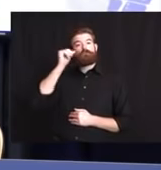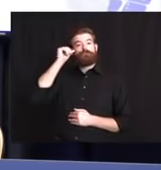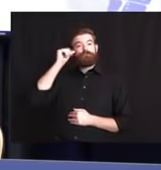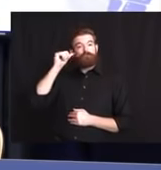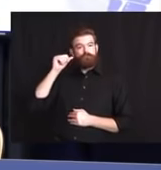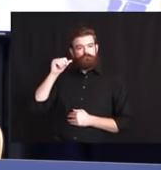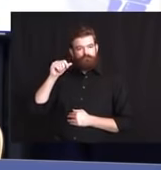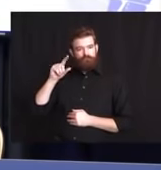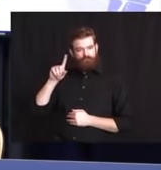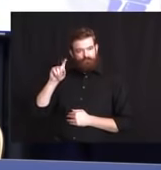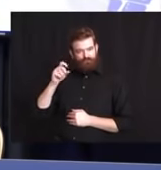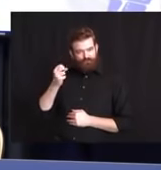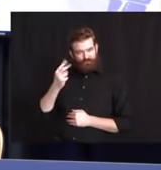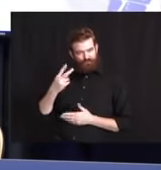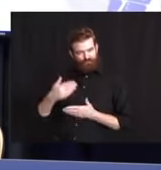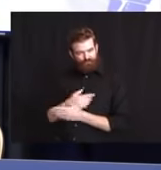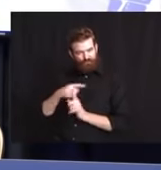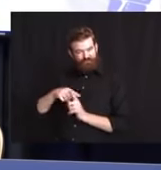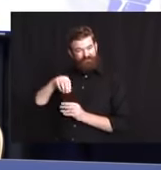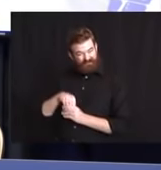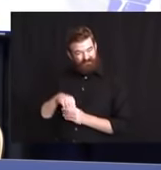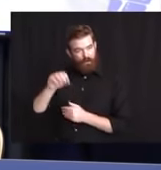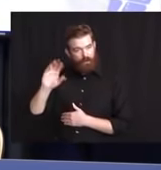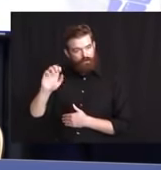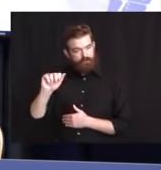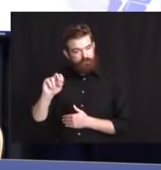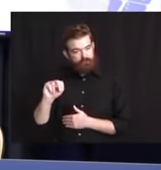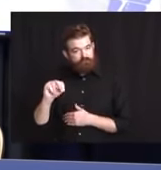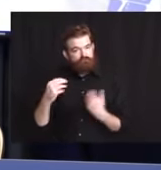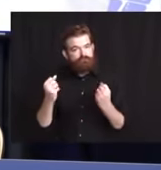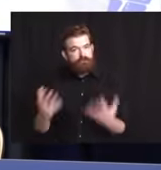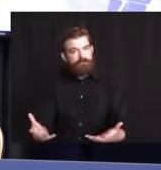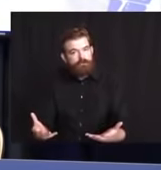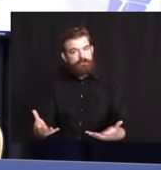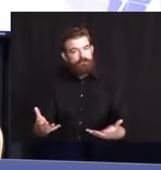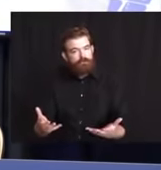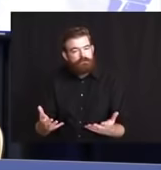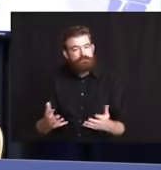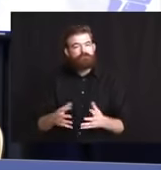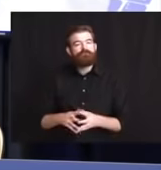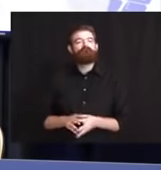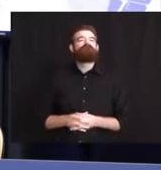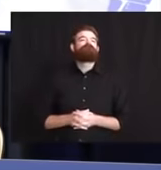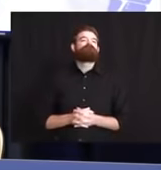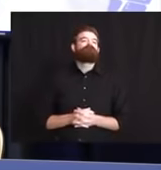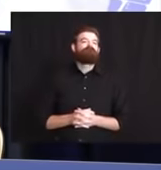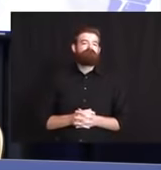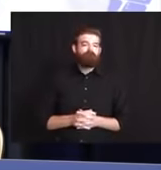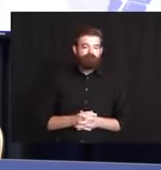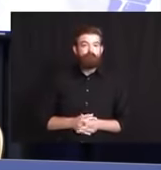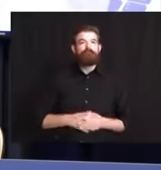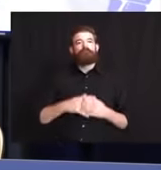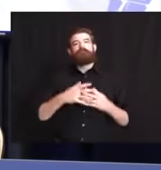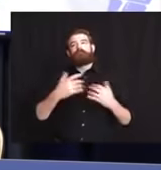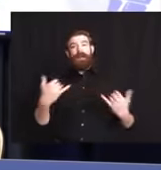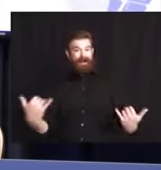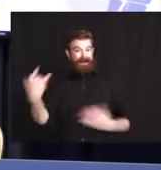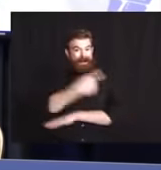most cases of any county in the state. Today, the number of cases reported is 93, again the highest in the